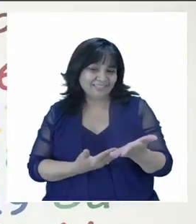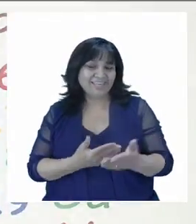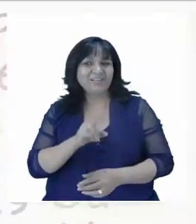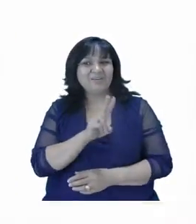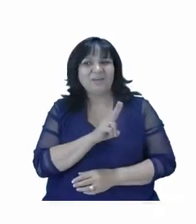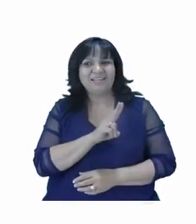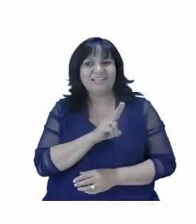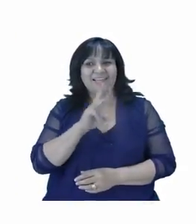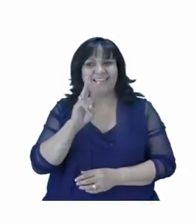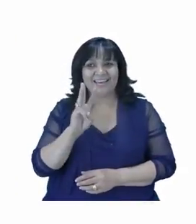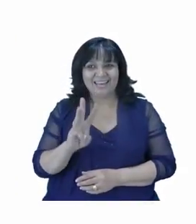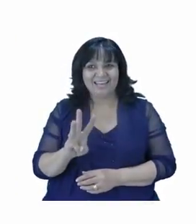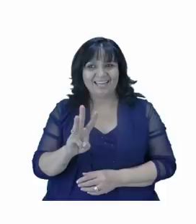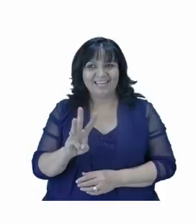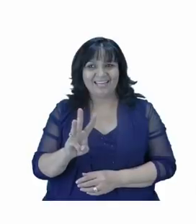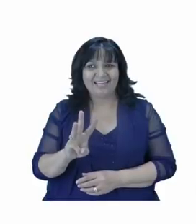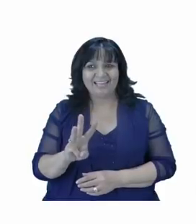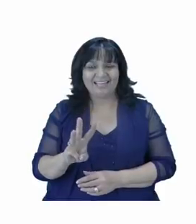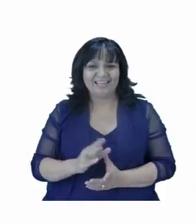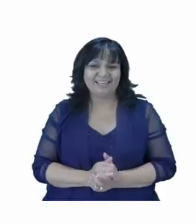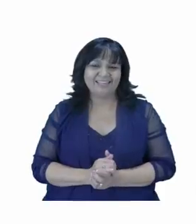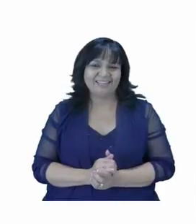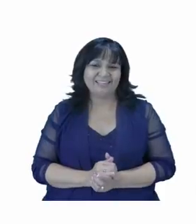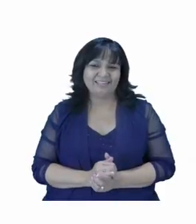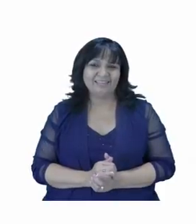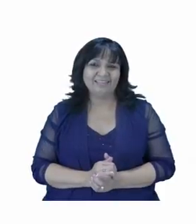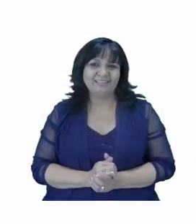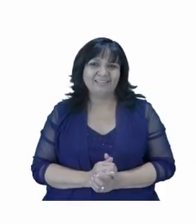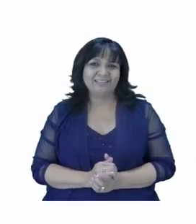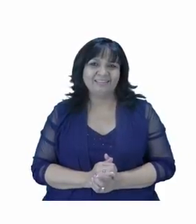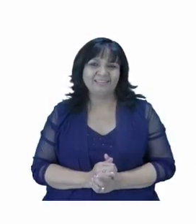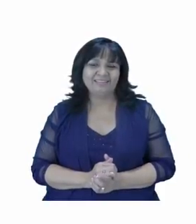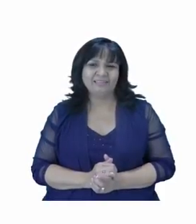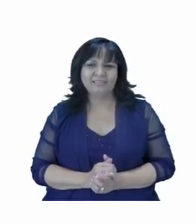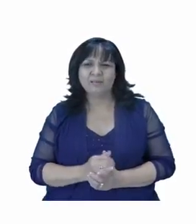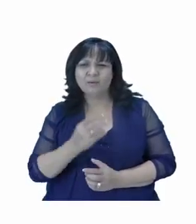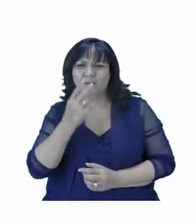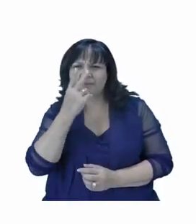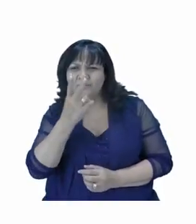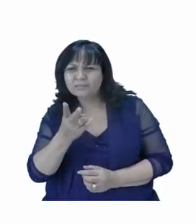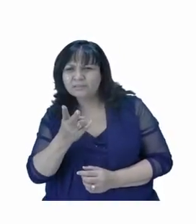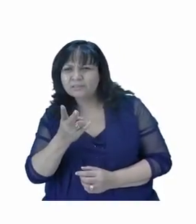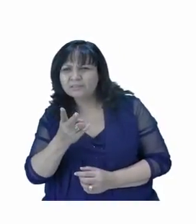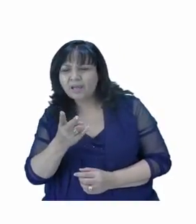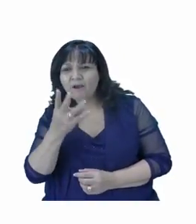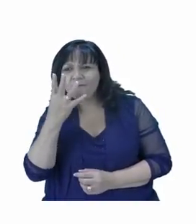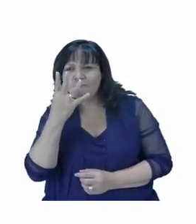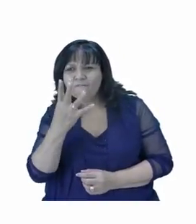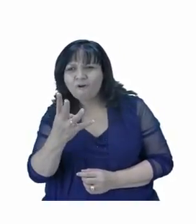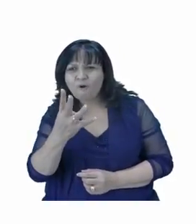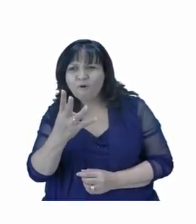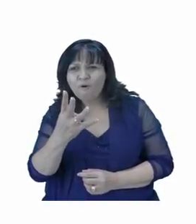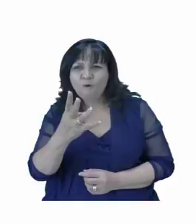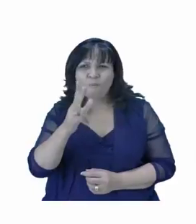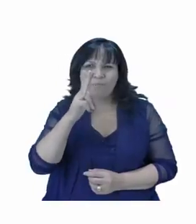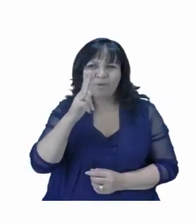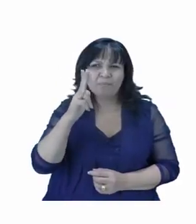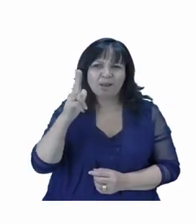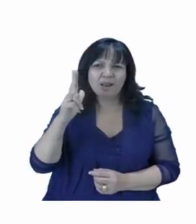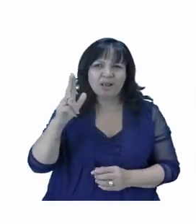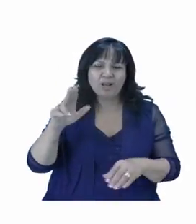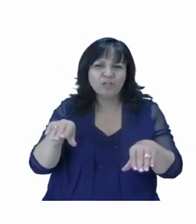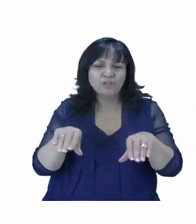23. On page 23, we can see 4 people doing